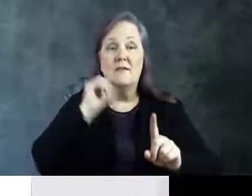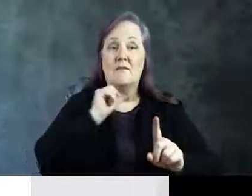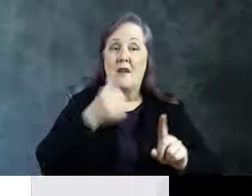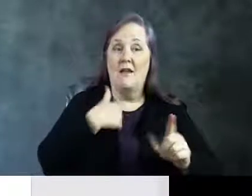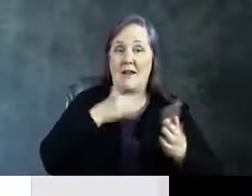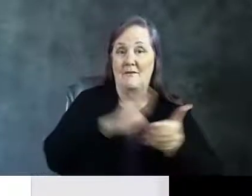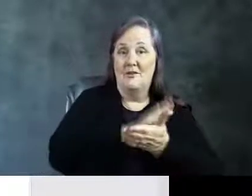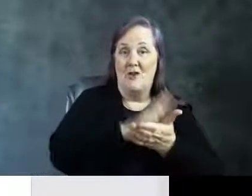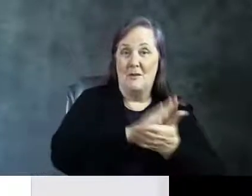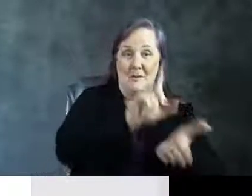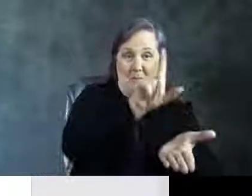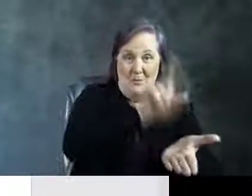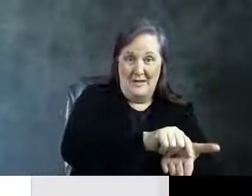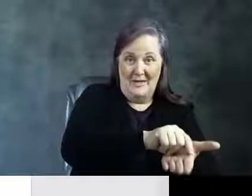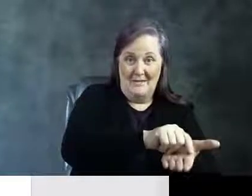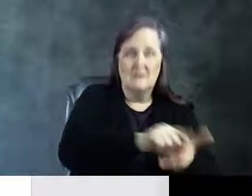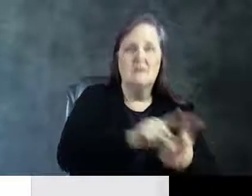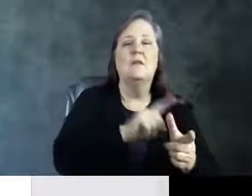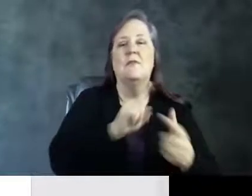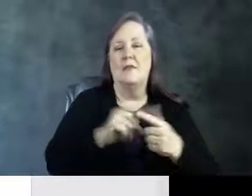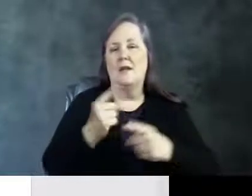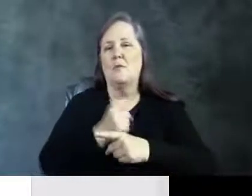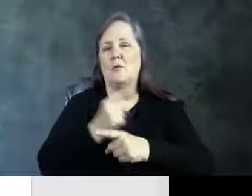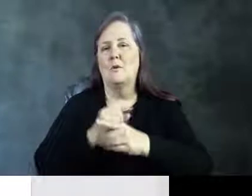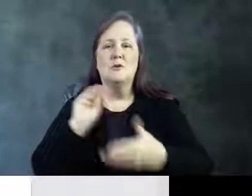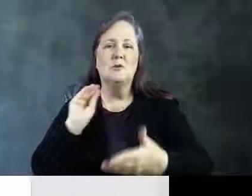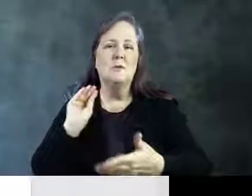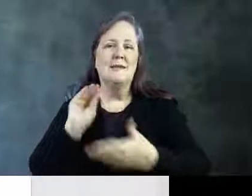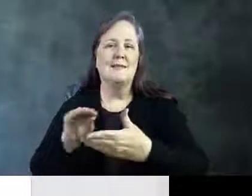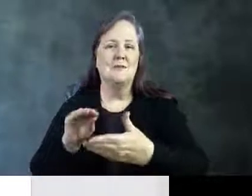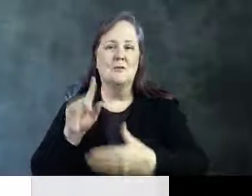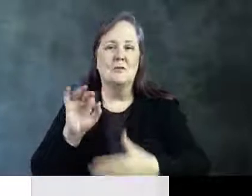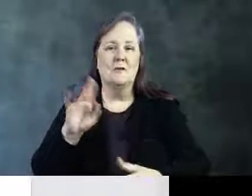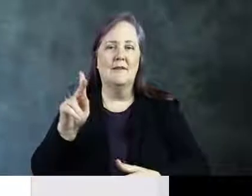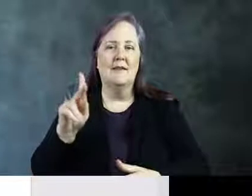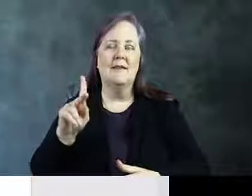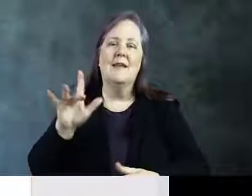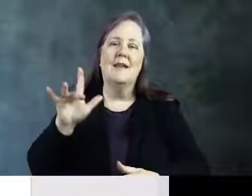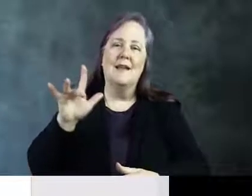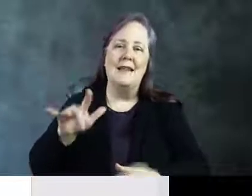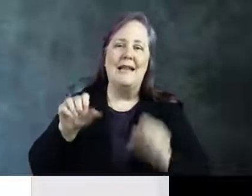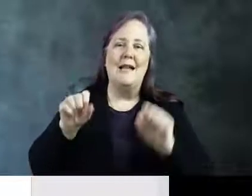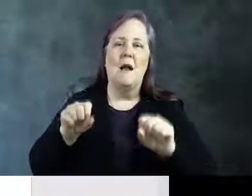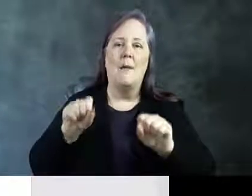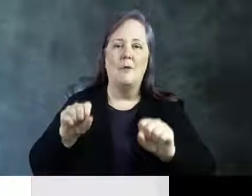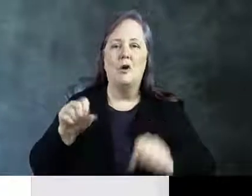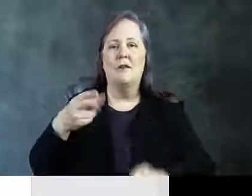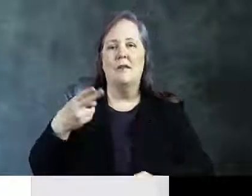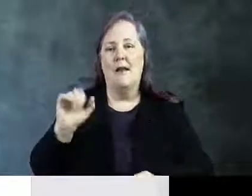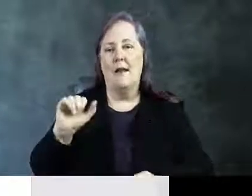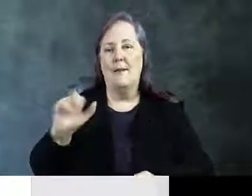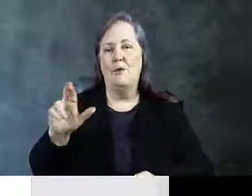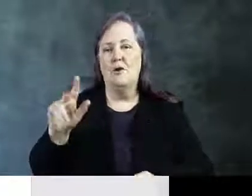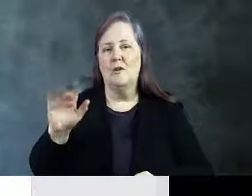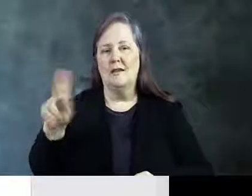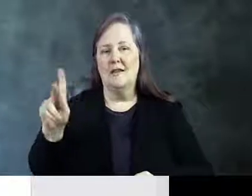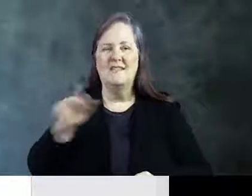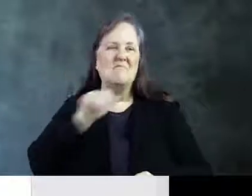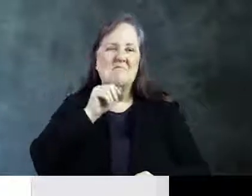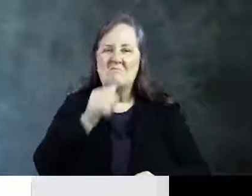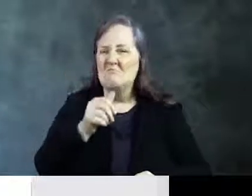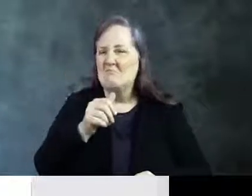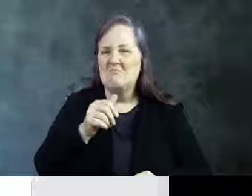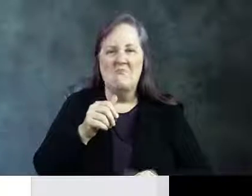document printed, it would be appropriate to insert the links as clickable hyperlinks. So this document, I'm not intending to click